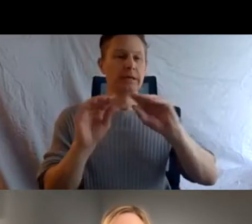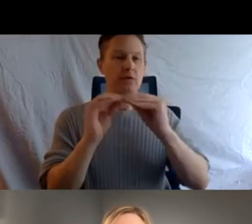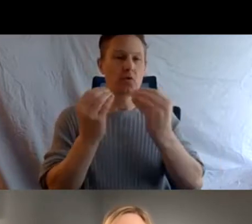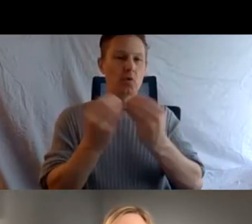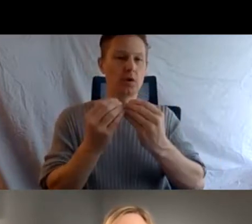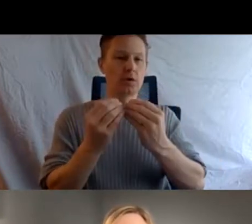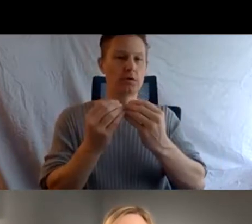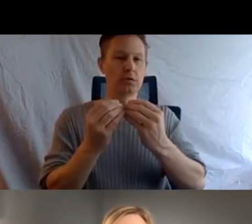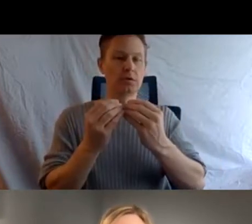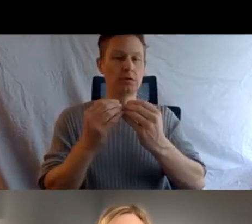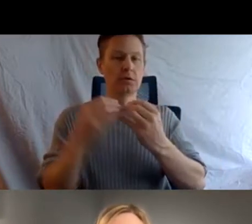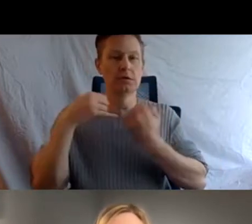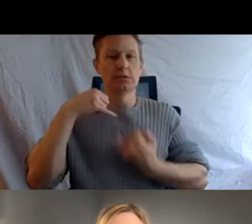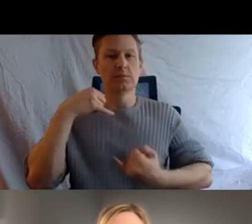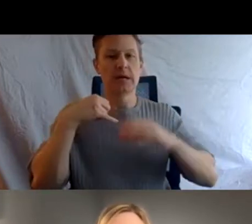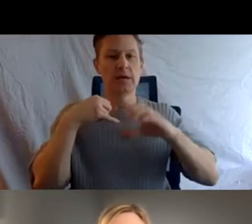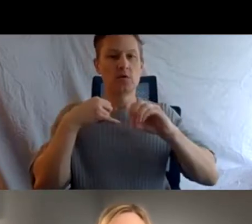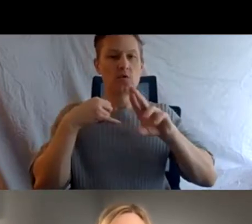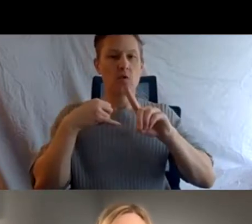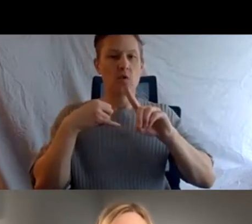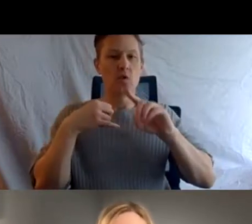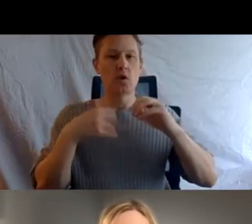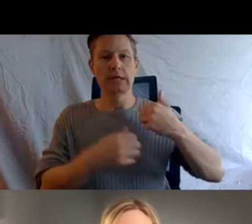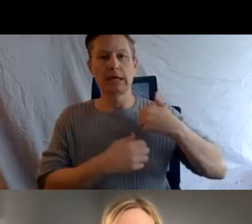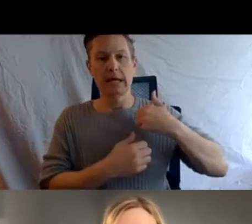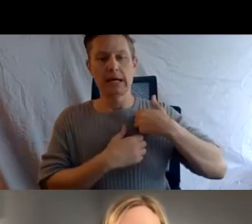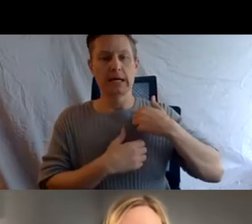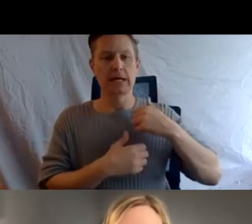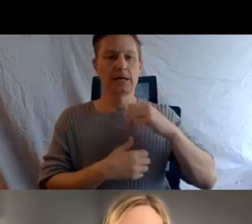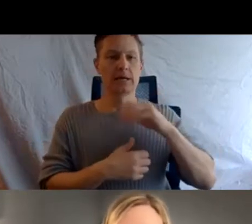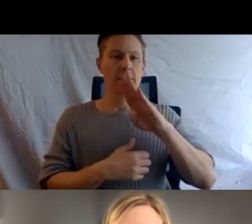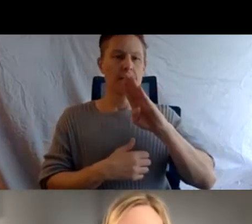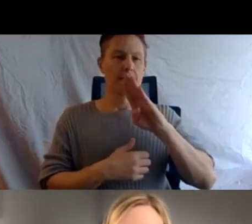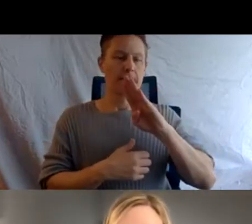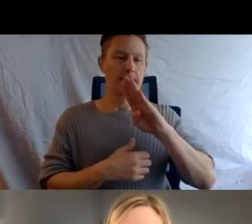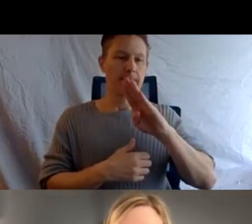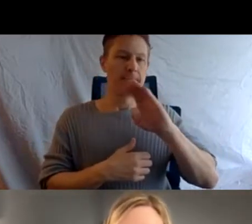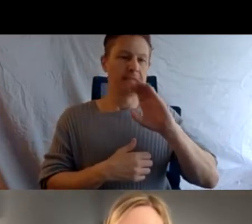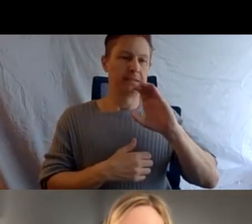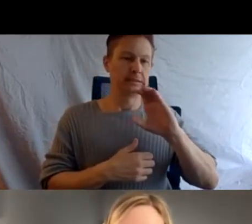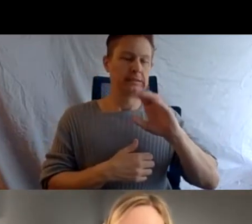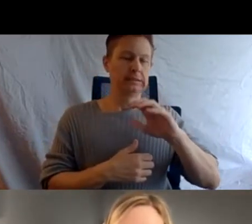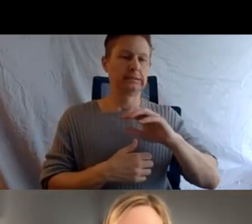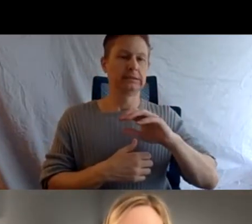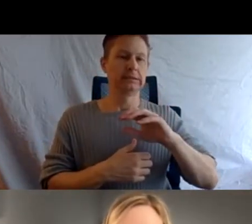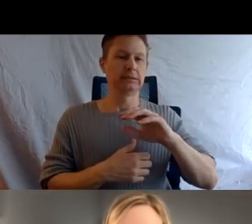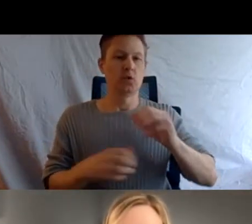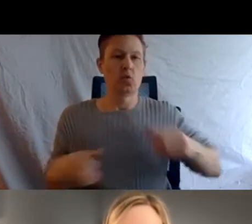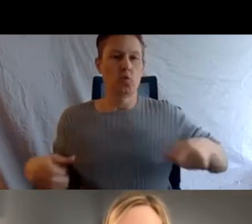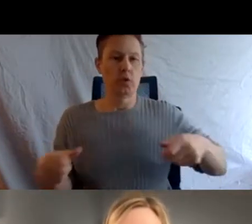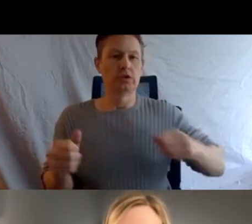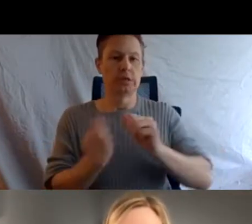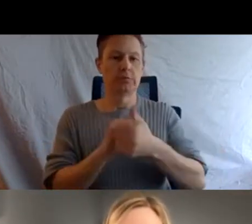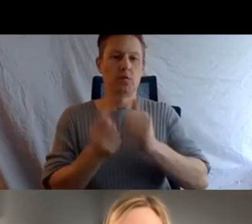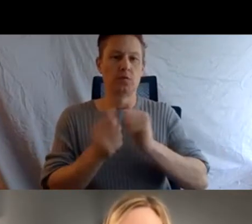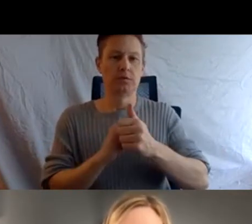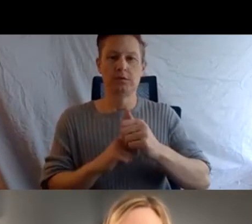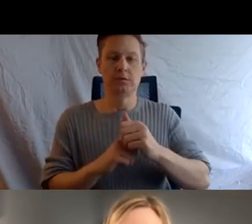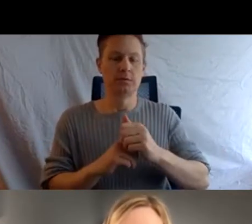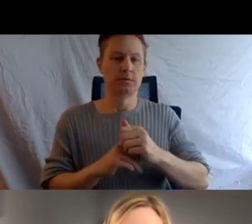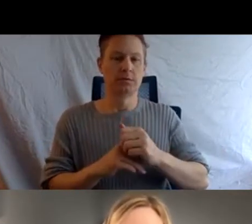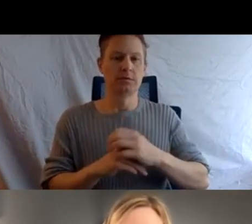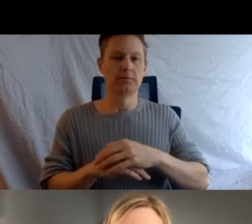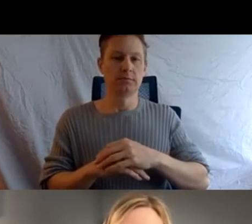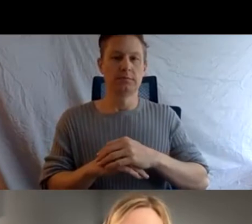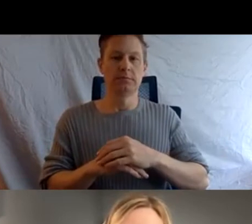Canada and BC Wheelchair Sports, lots of kids that, young kids that play sport. I'm not sure how Hartley was found in the end though. So I think